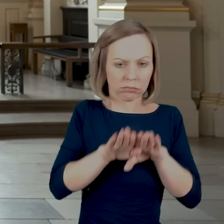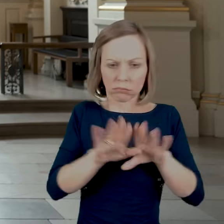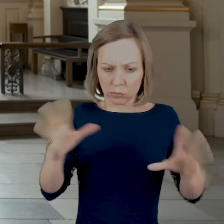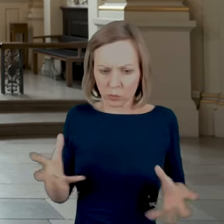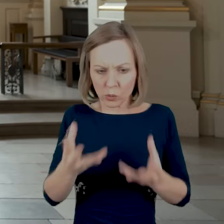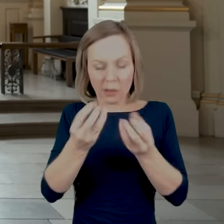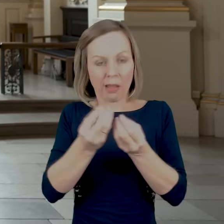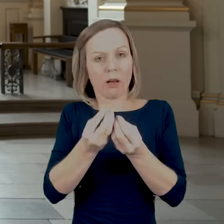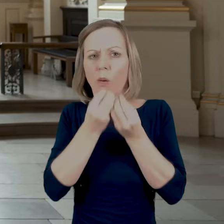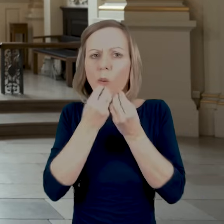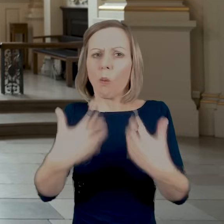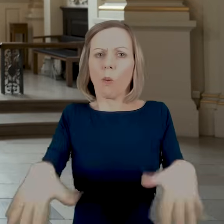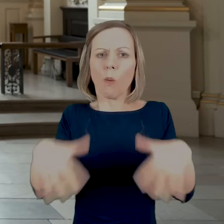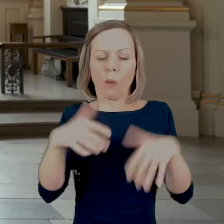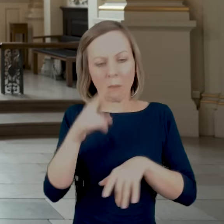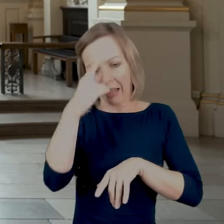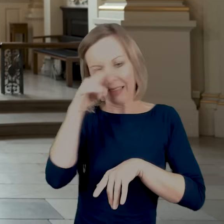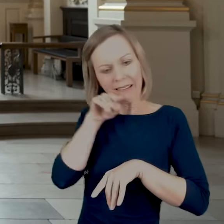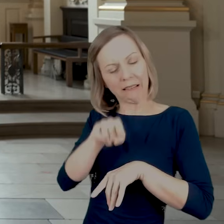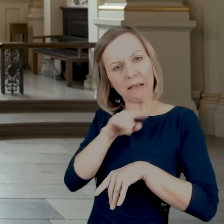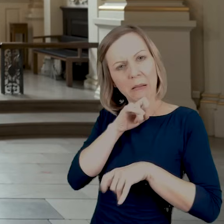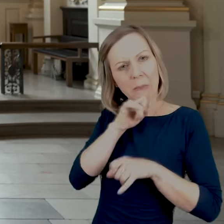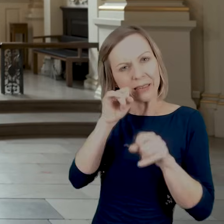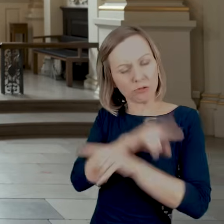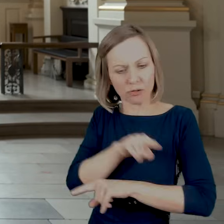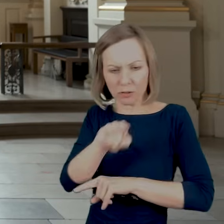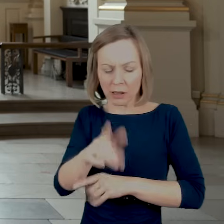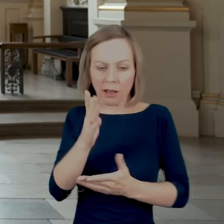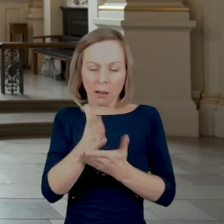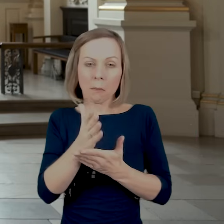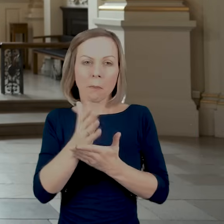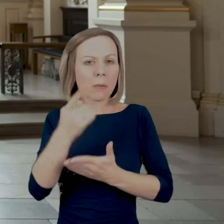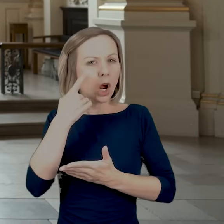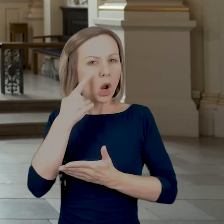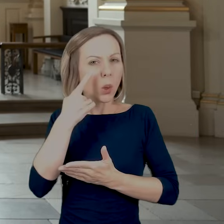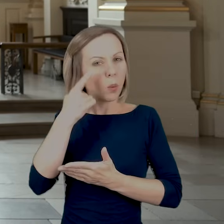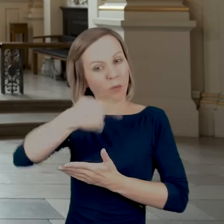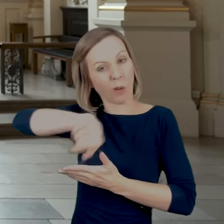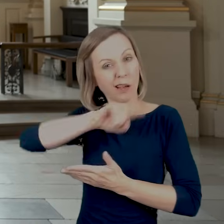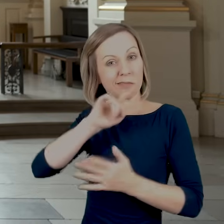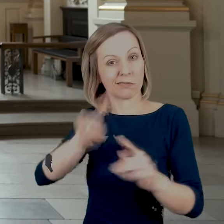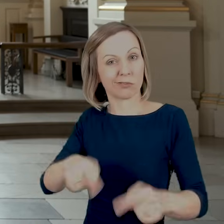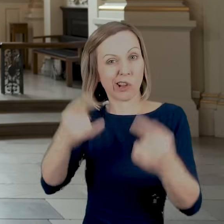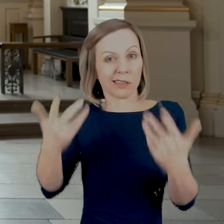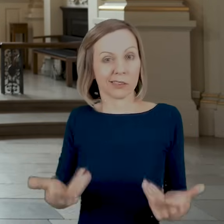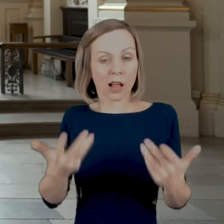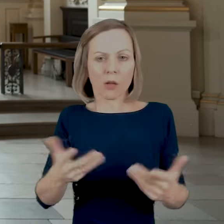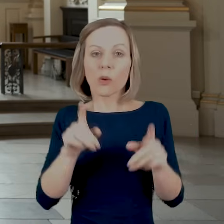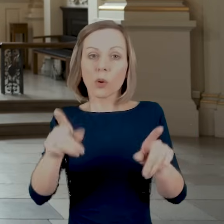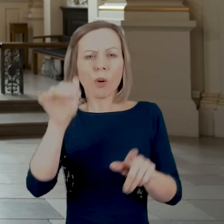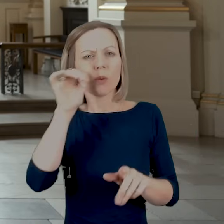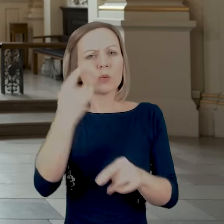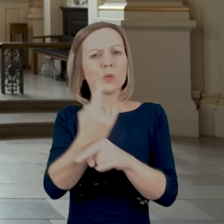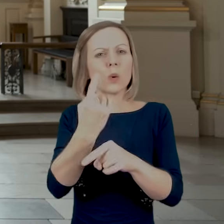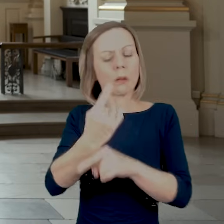democratic. The combination is a wonderful mystery. But in that mystery, I believe, lies the clue to one of the most